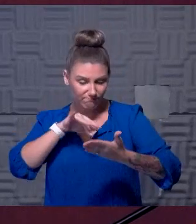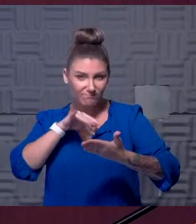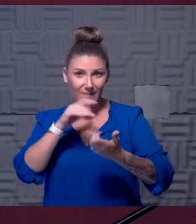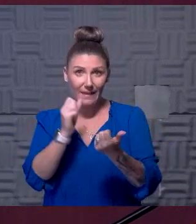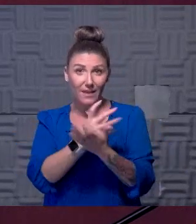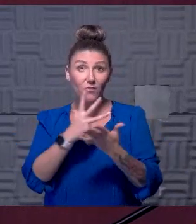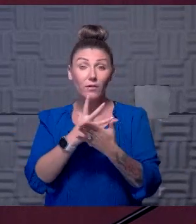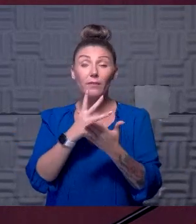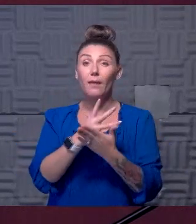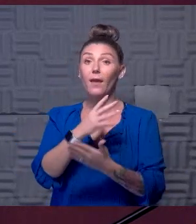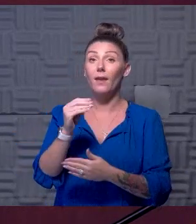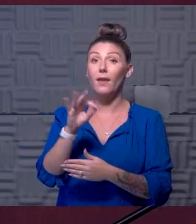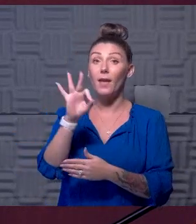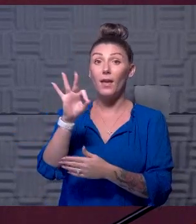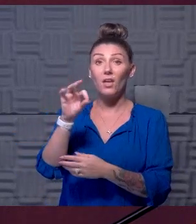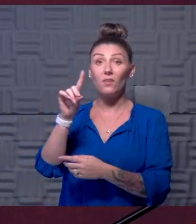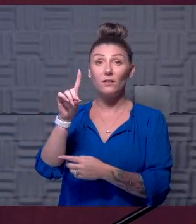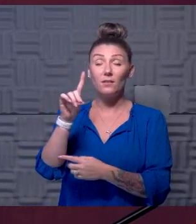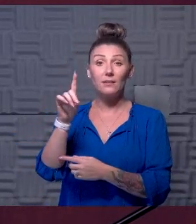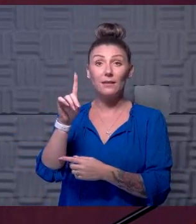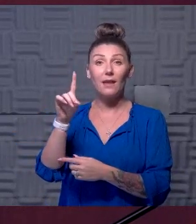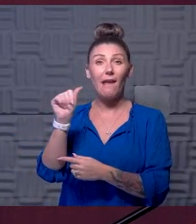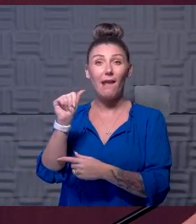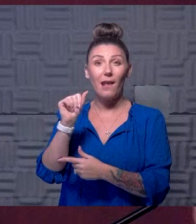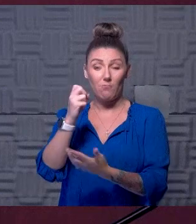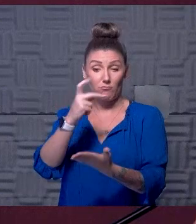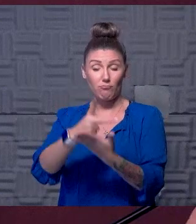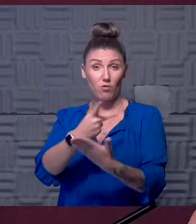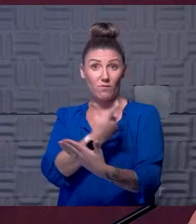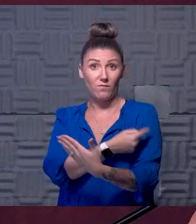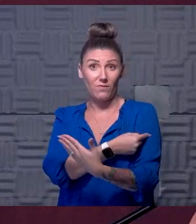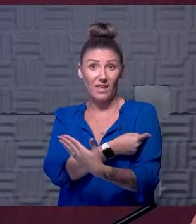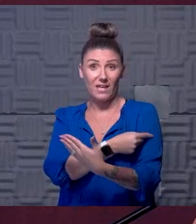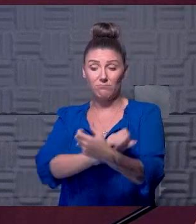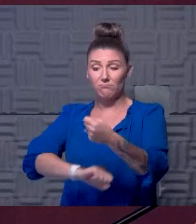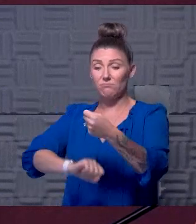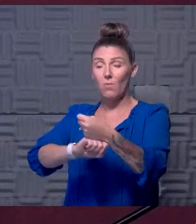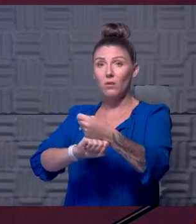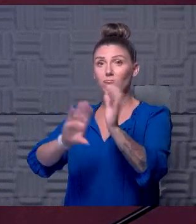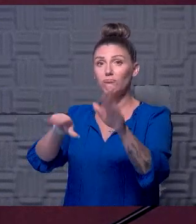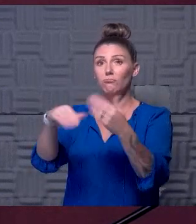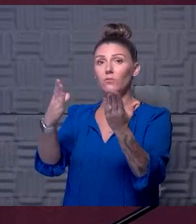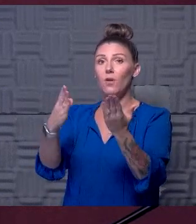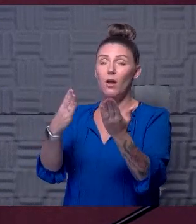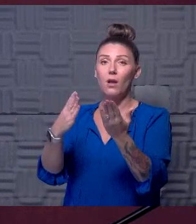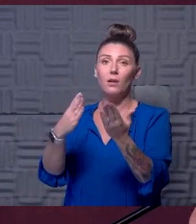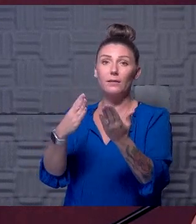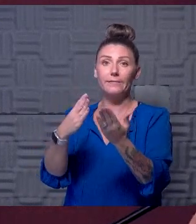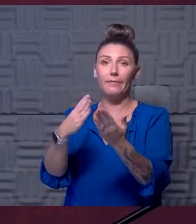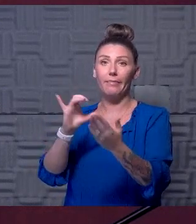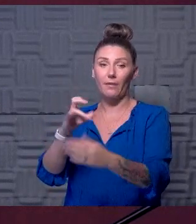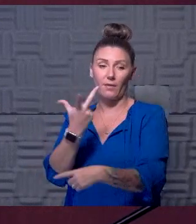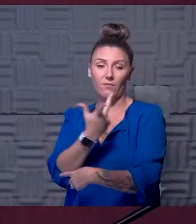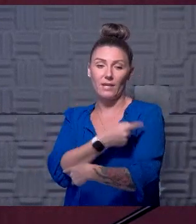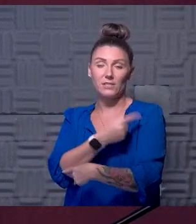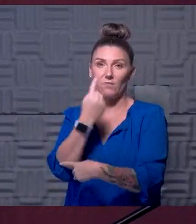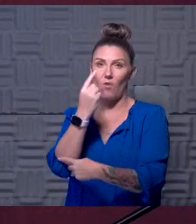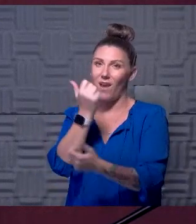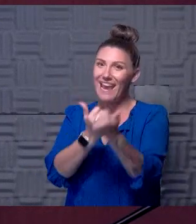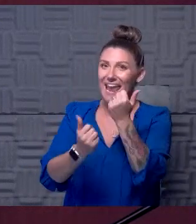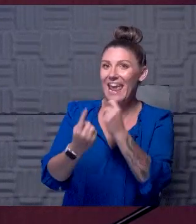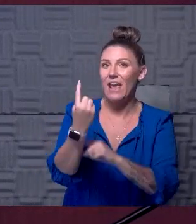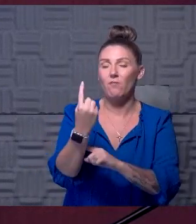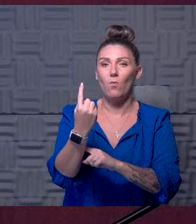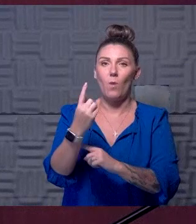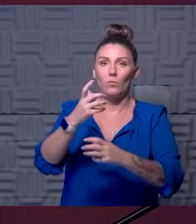and if the FDA approves this vaccine, the sponsor has agreed to provide the vaccine to everybody that